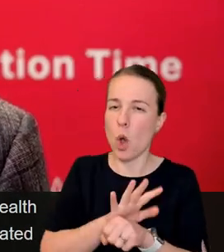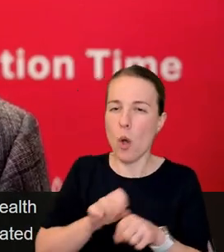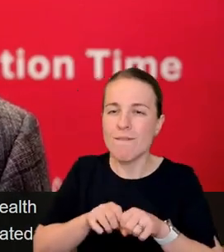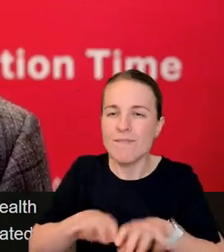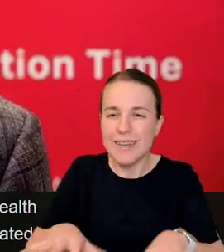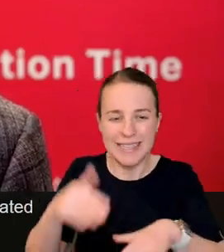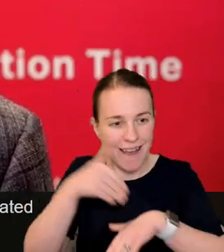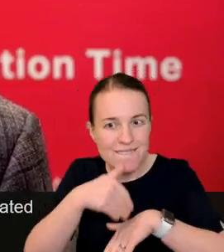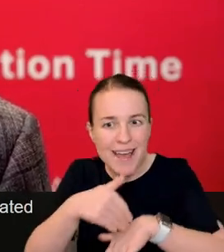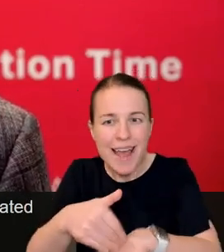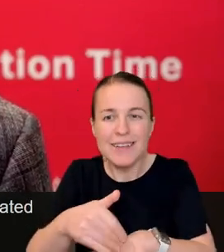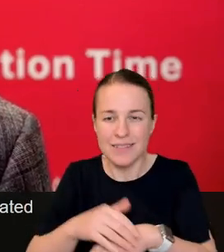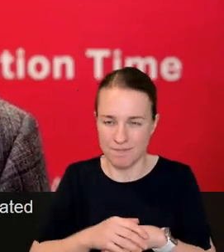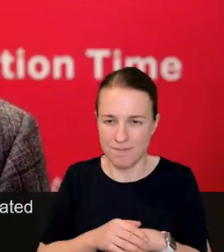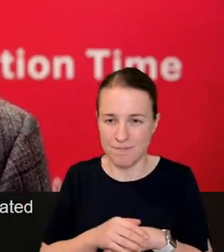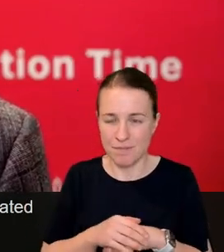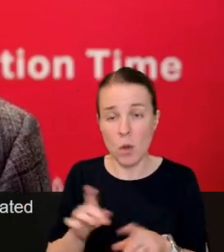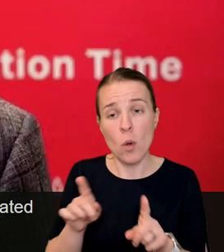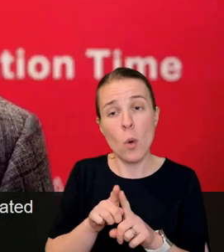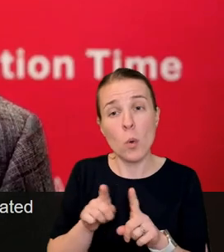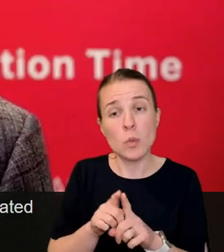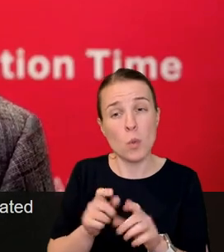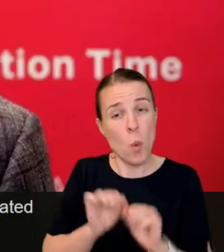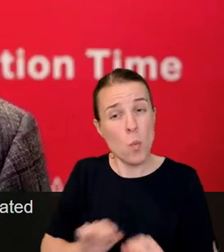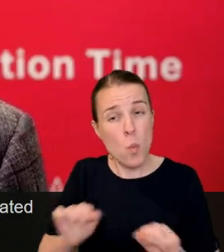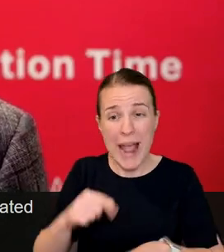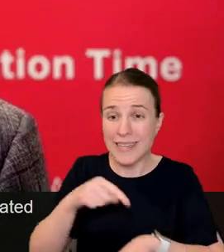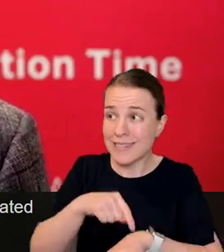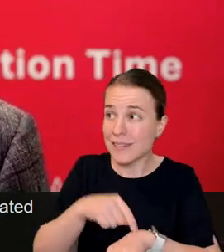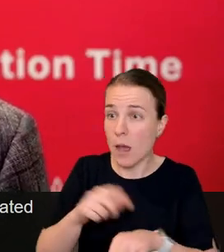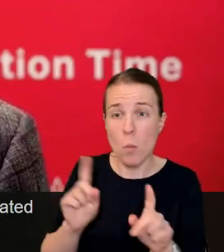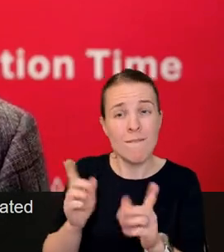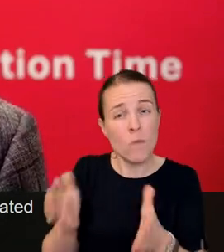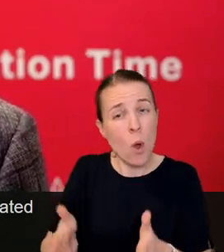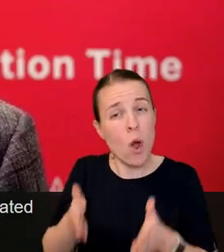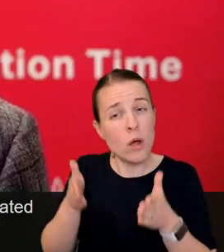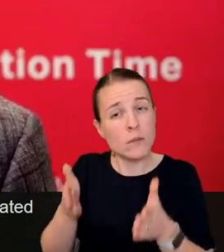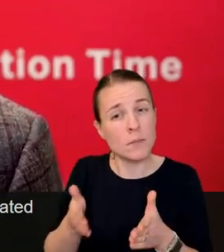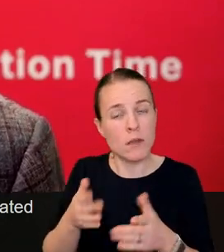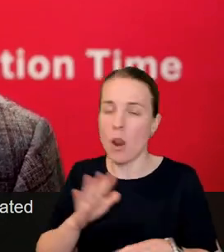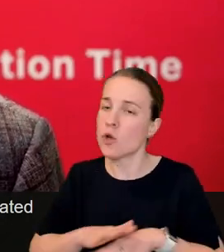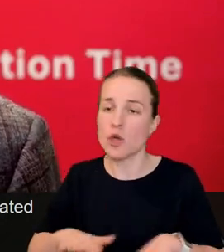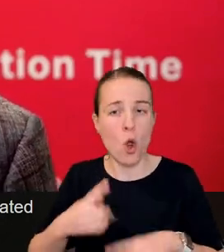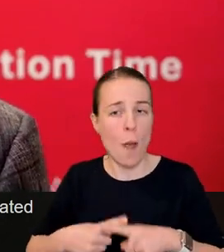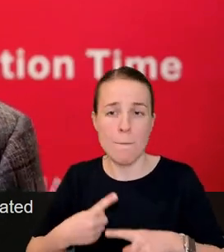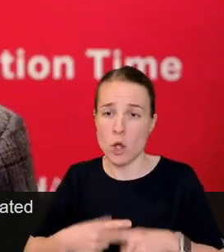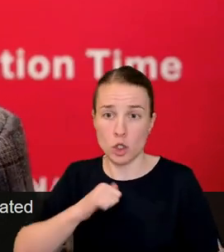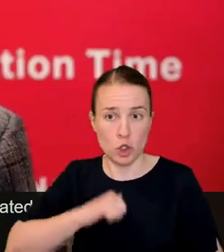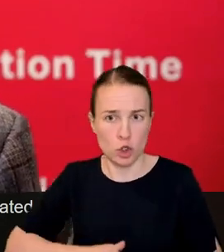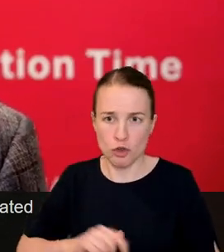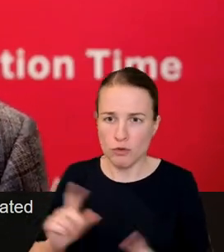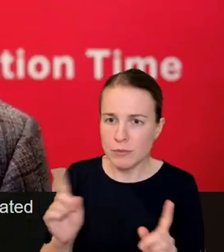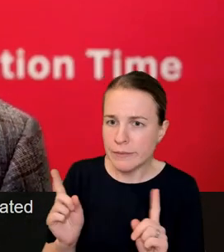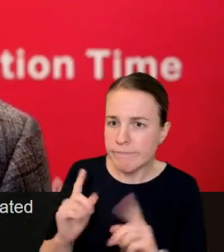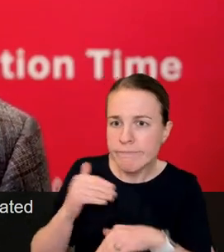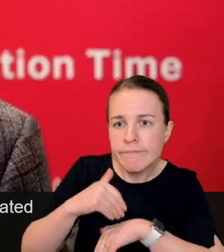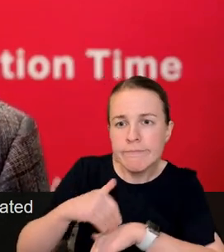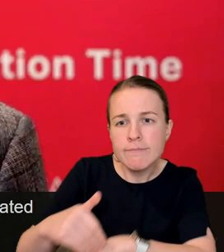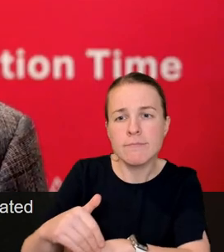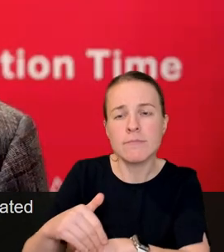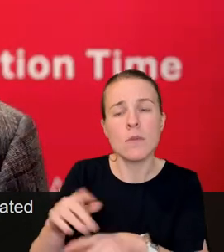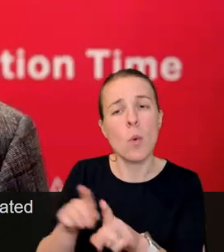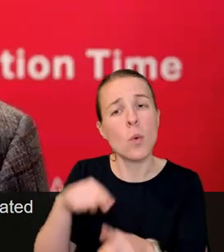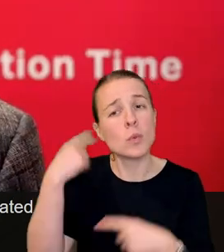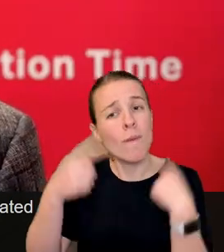the pandemic on waiting times for elective and outpatient treatment and the implications of this for Londoners'